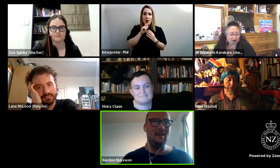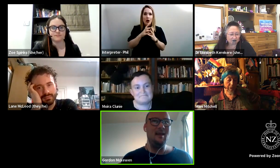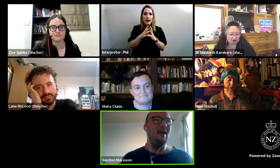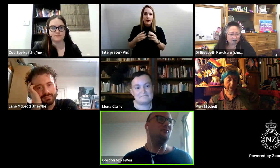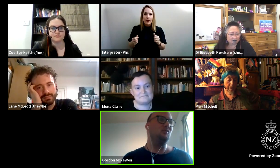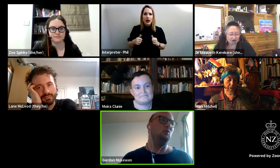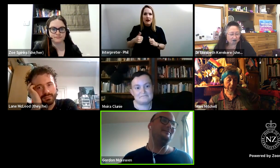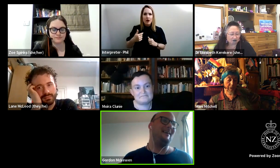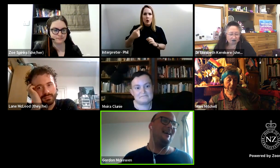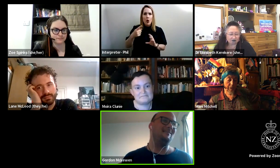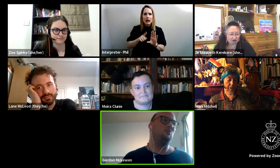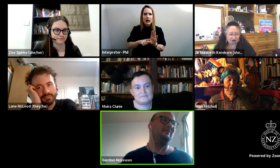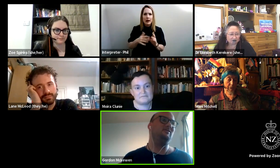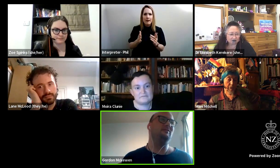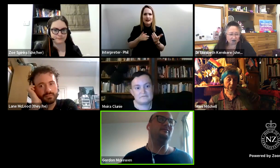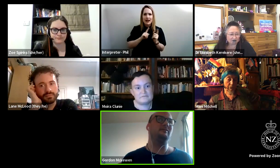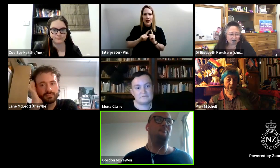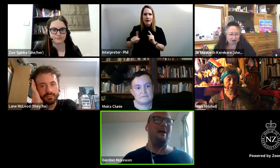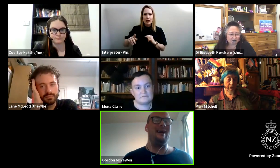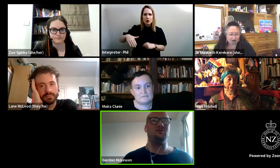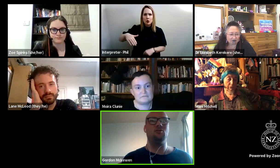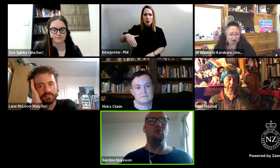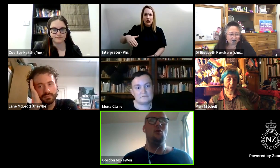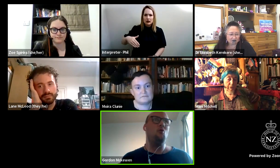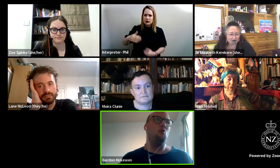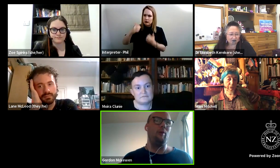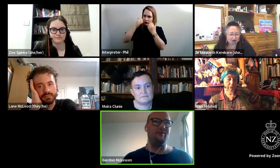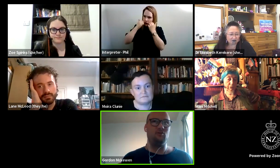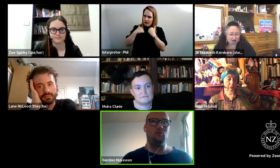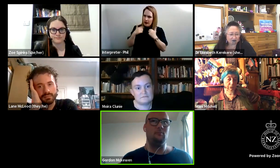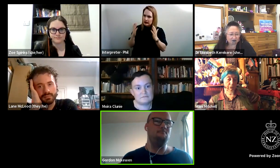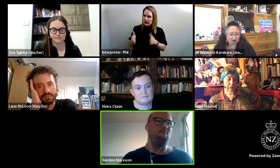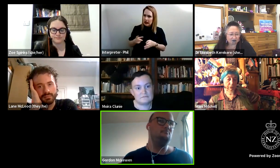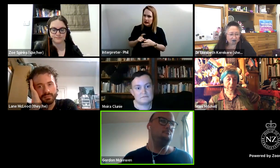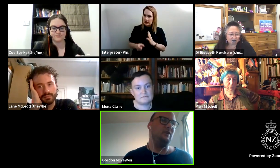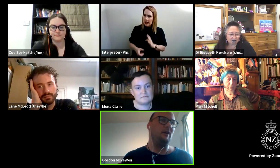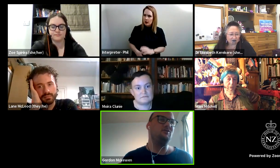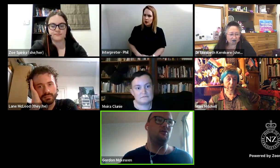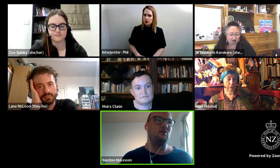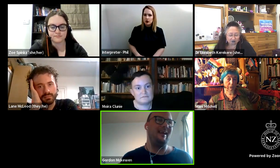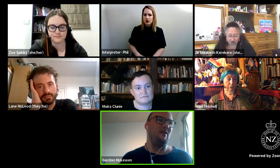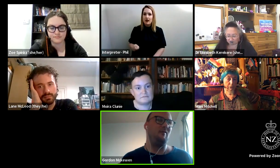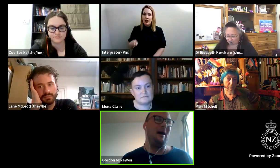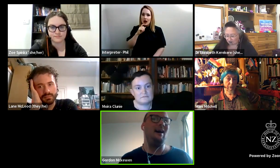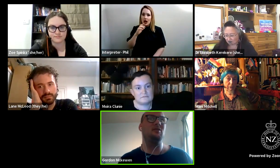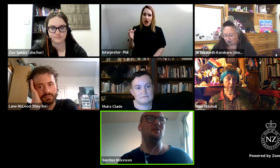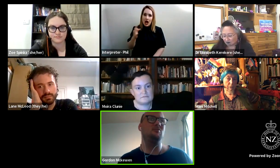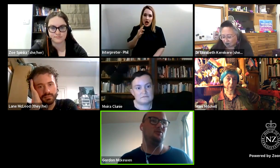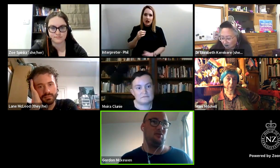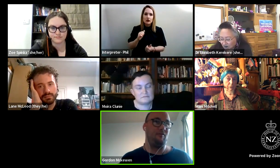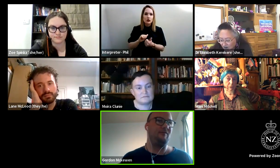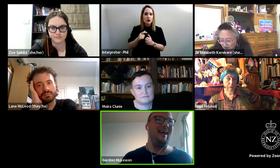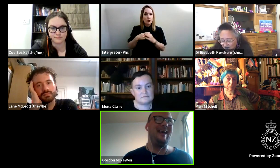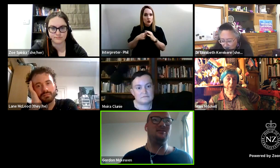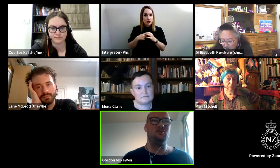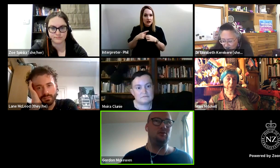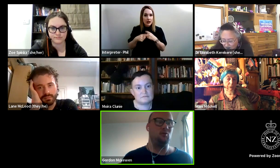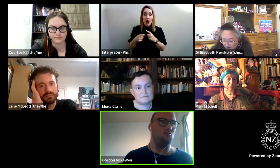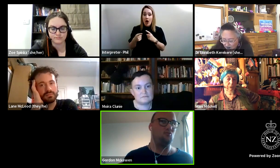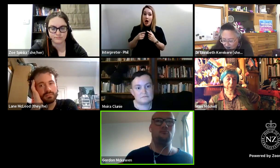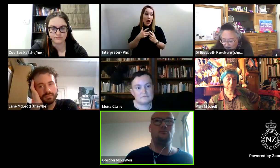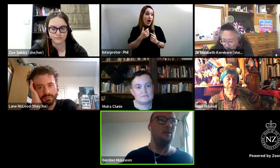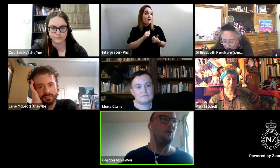months. And of course, they ask questions about what is your, you know, do you have a partner? Do you flat?